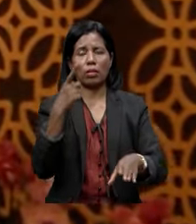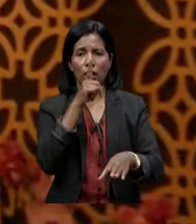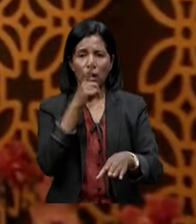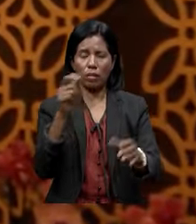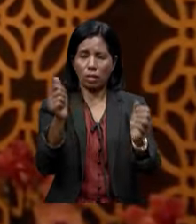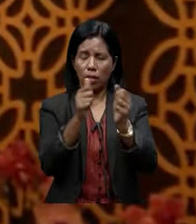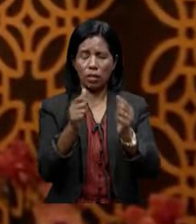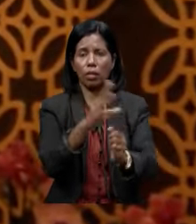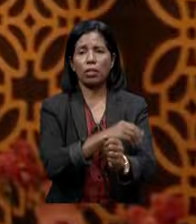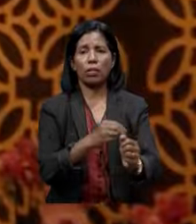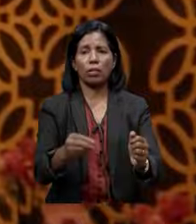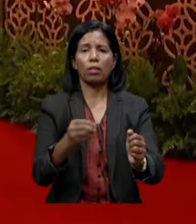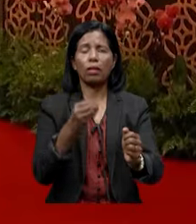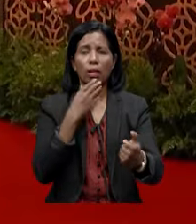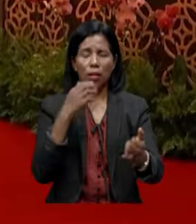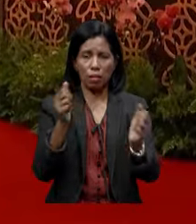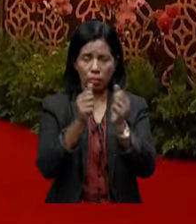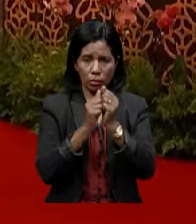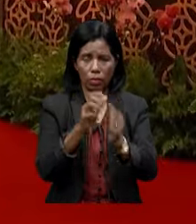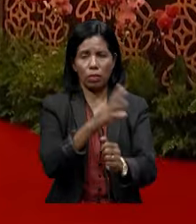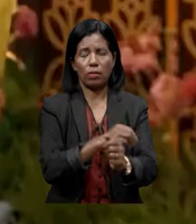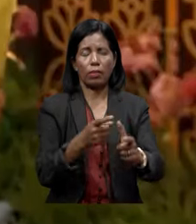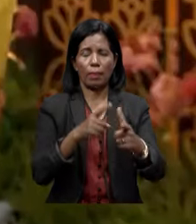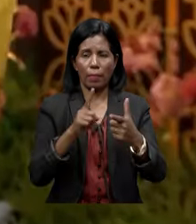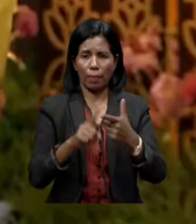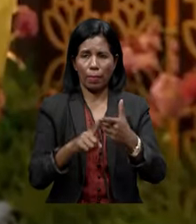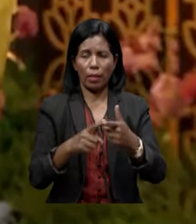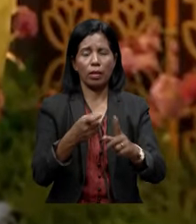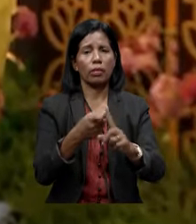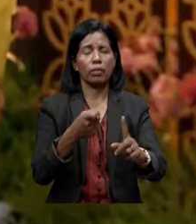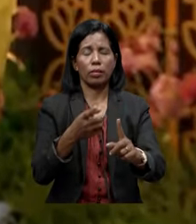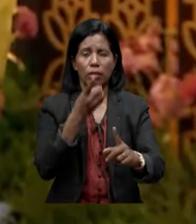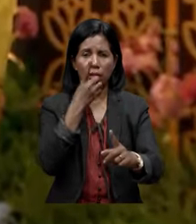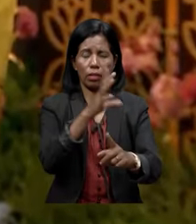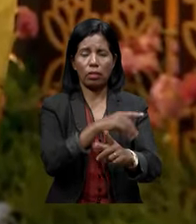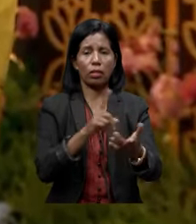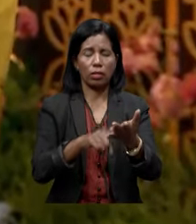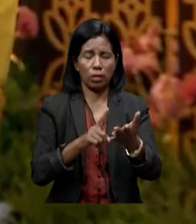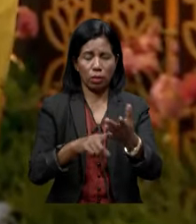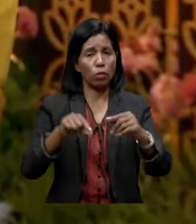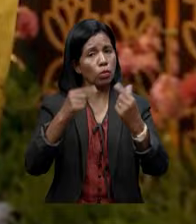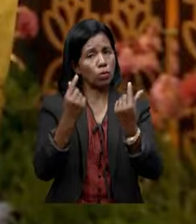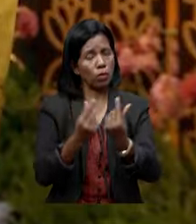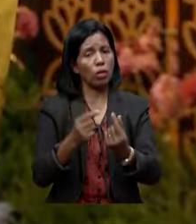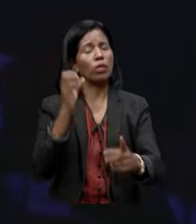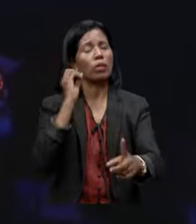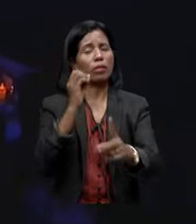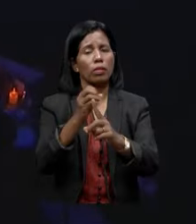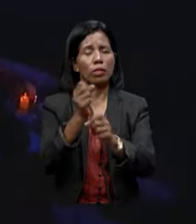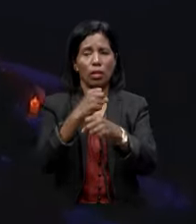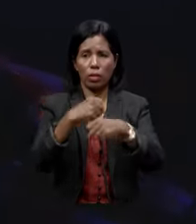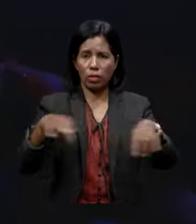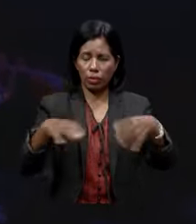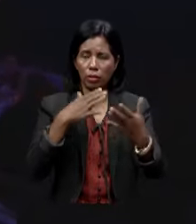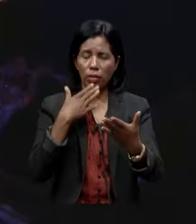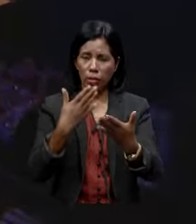Afri presid Republik Indonesia jokood disurok forer